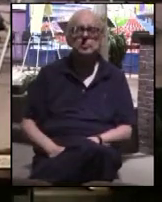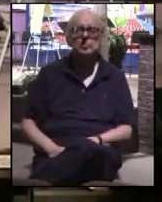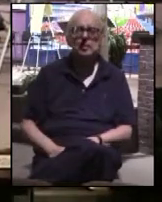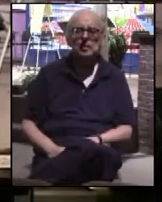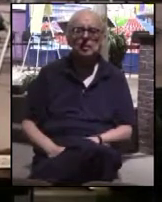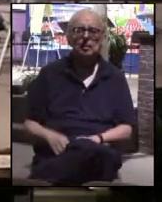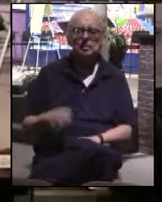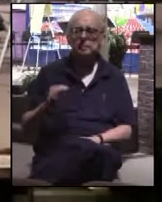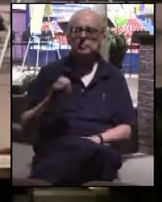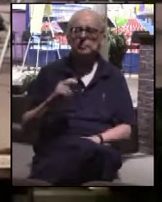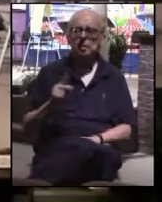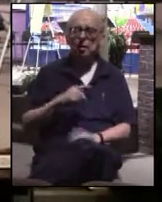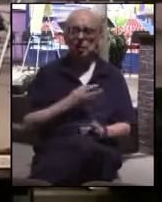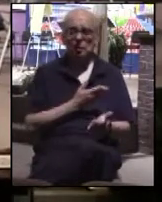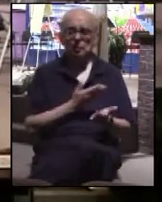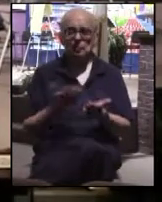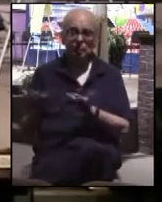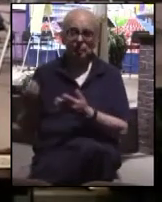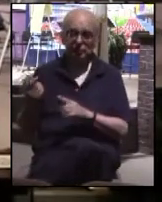mark brought something to me